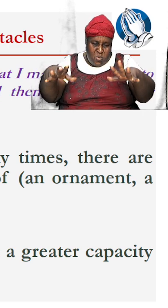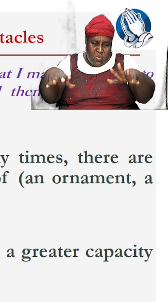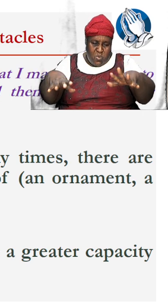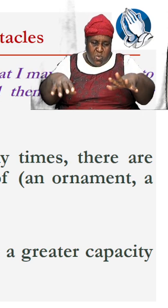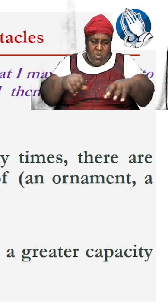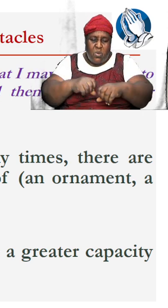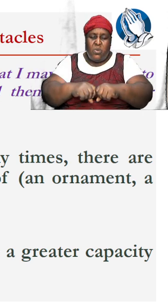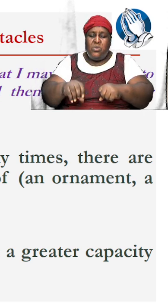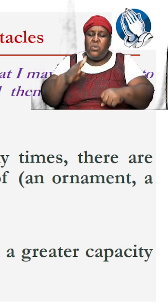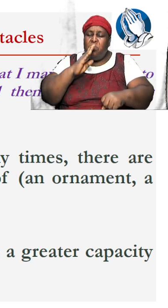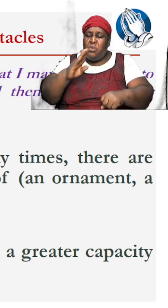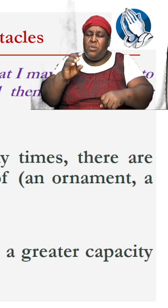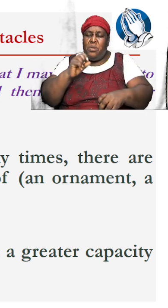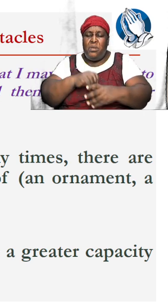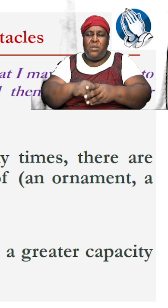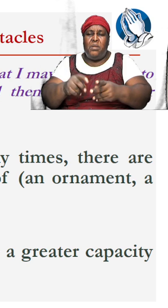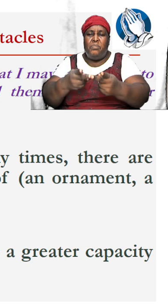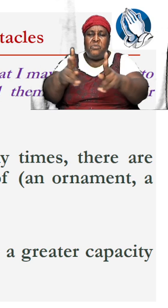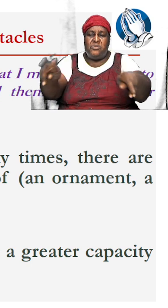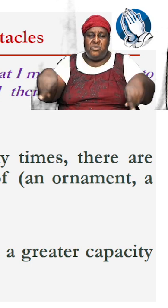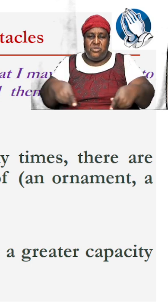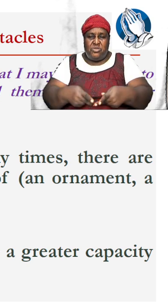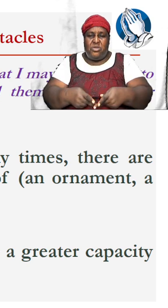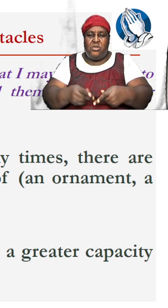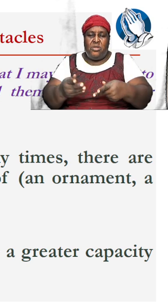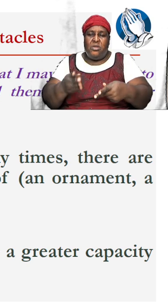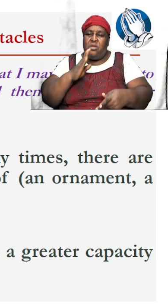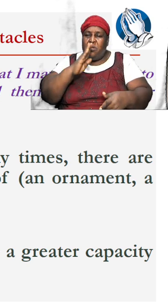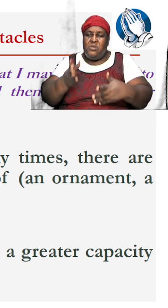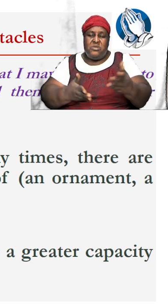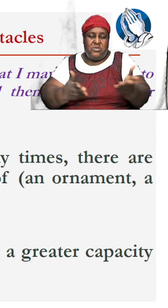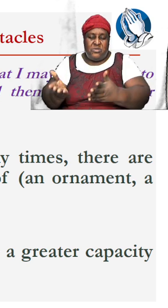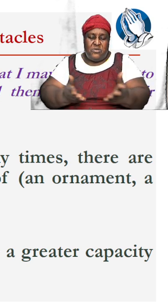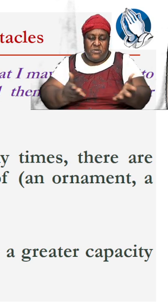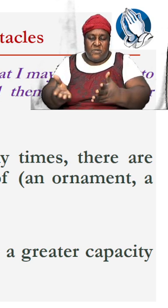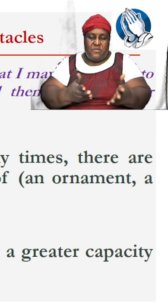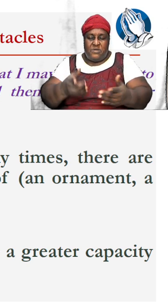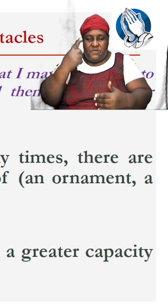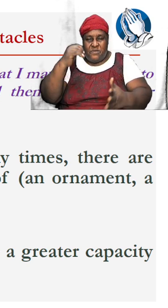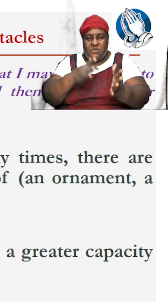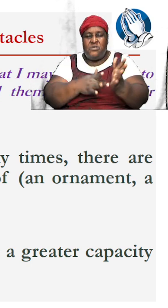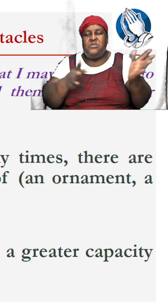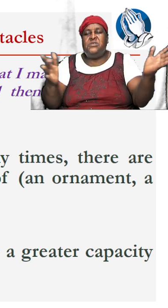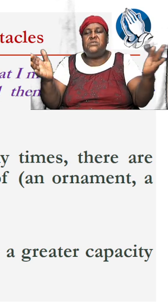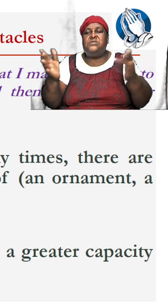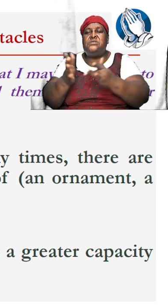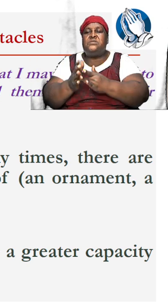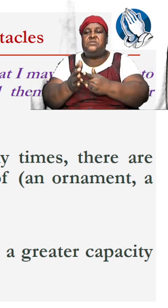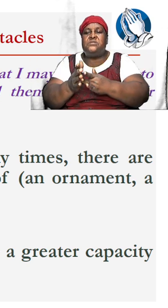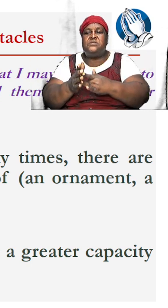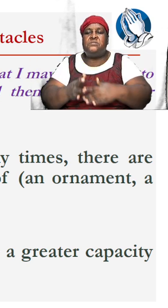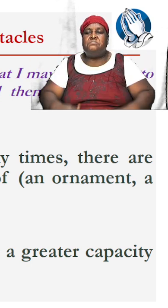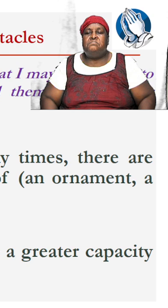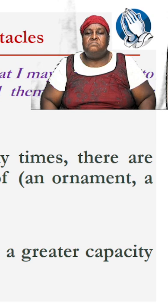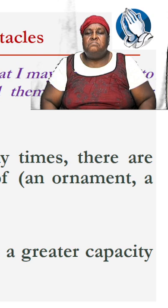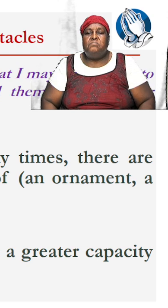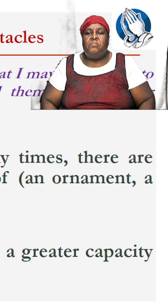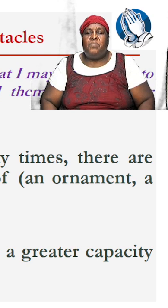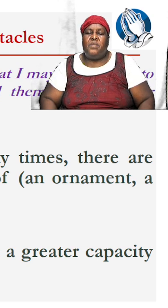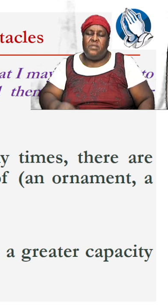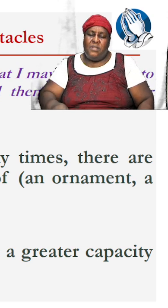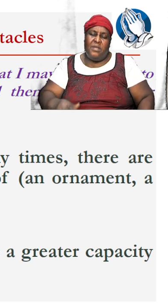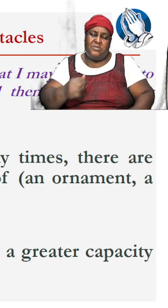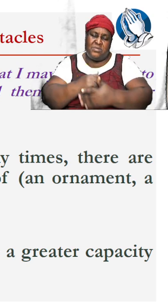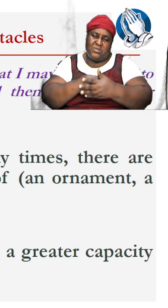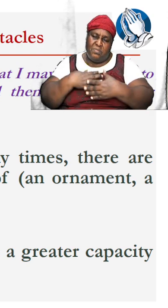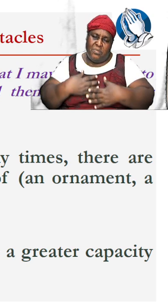capacity in your life to be of service for Jesus. I wonder, before we continue, that somebody